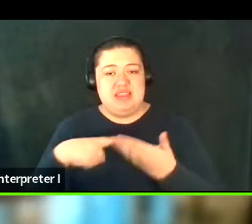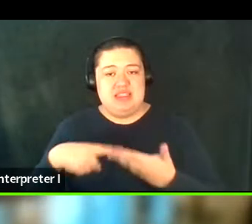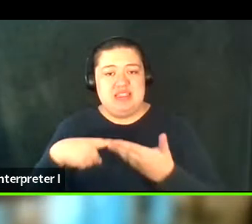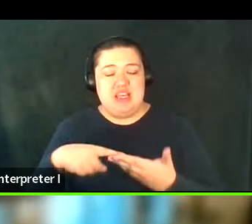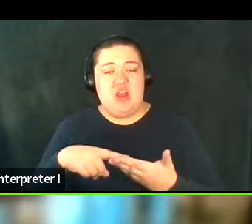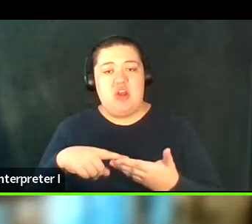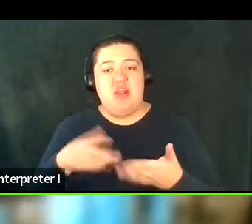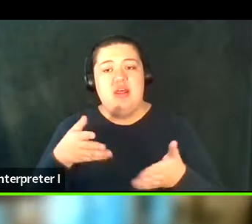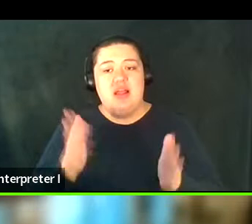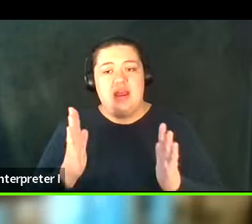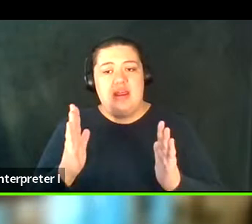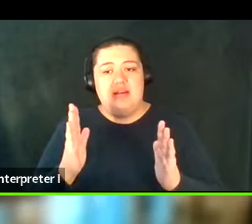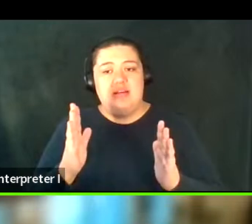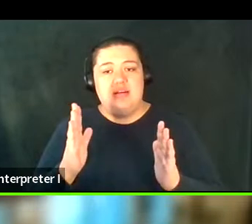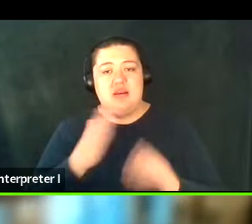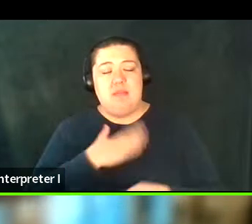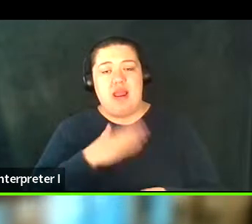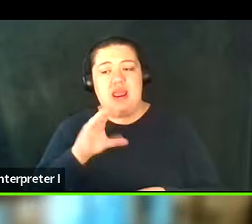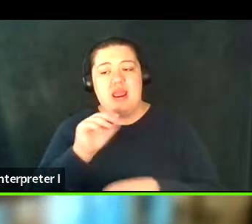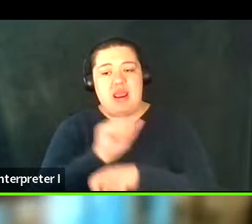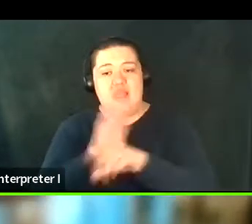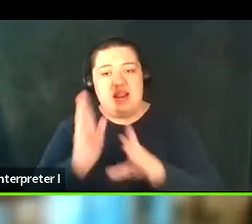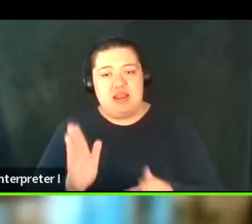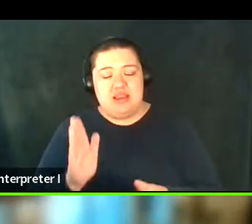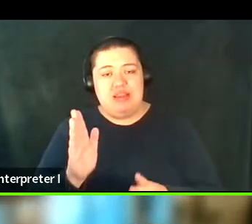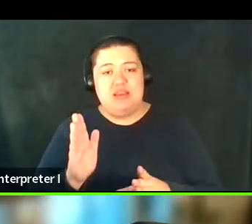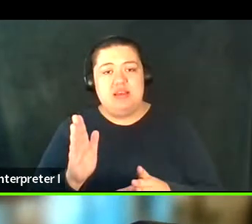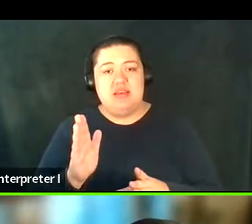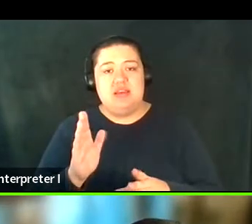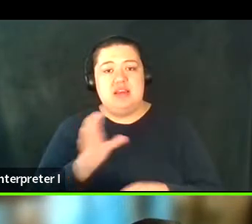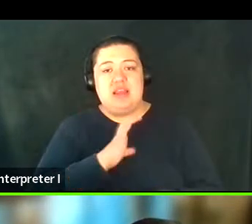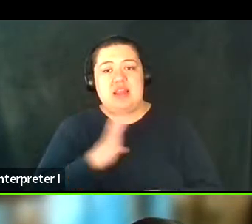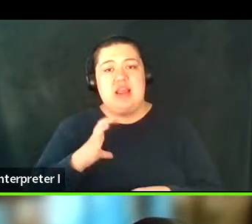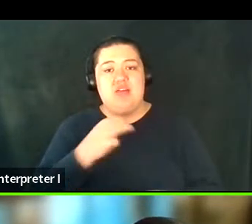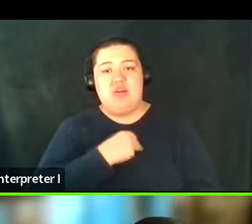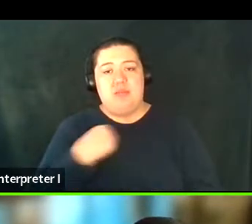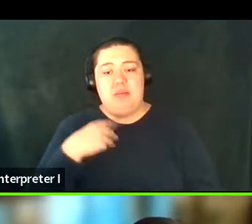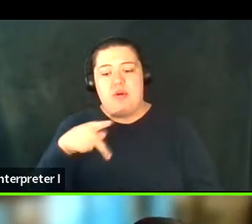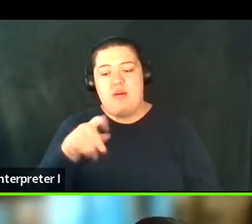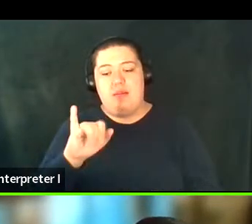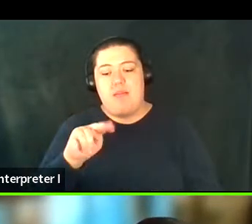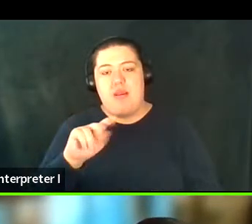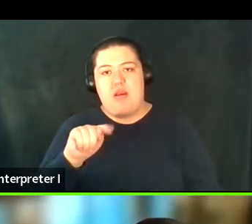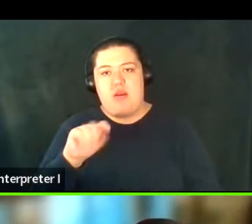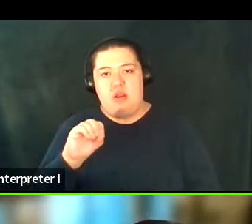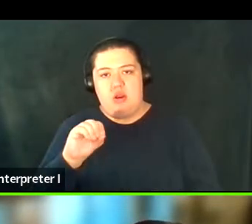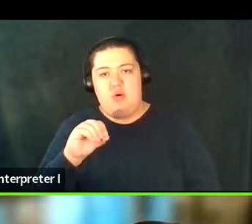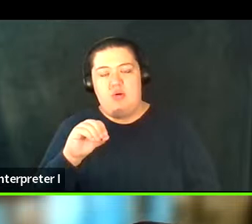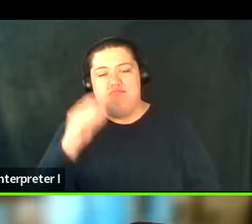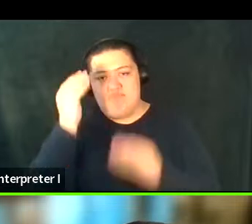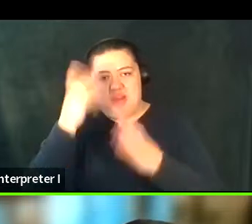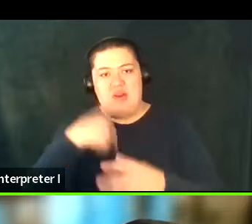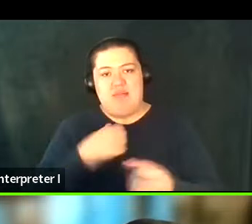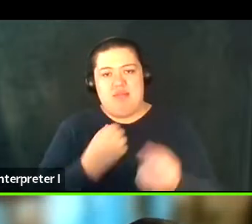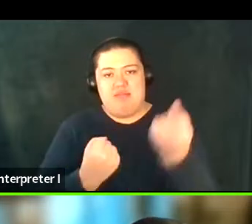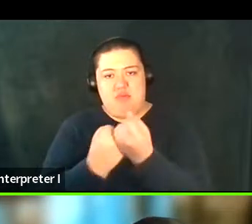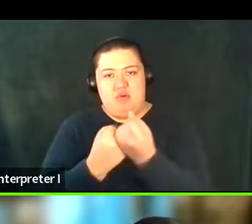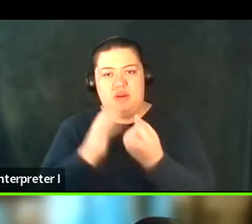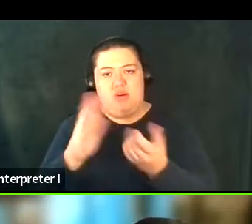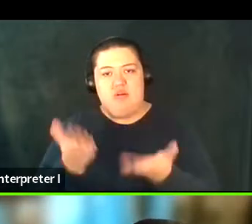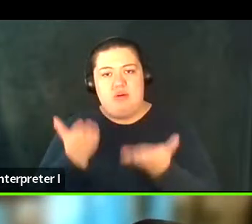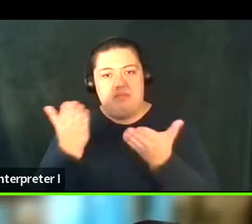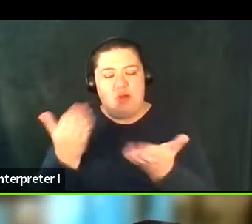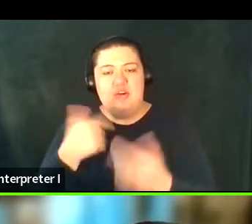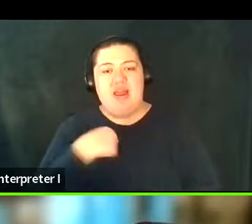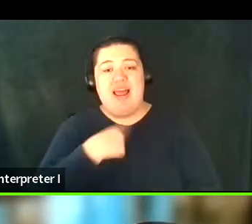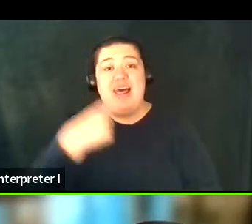to let my colleague, Councilmember Pinto, know that I will be supporting her proposal.